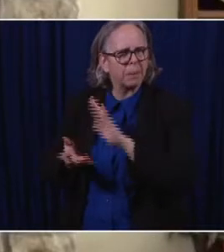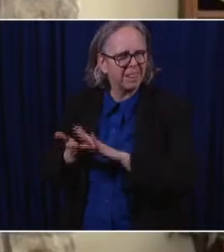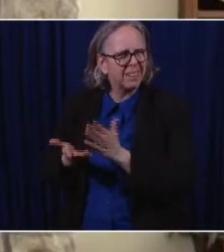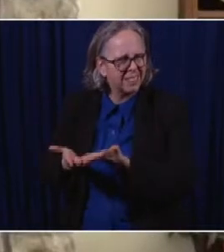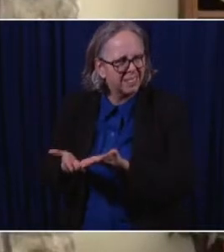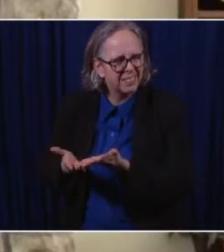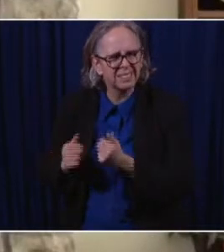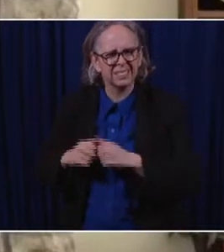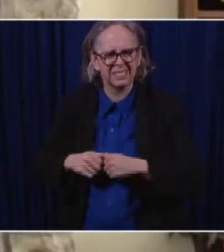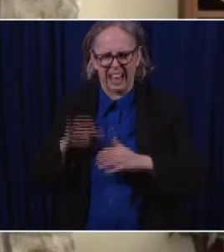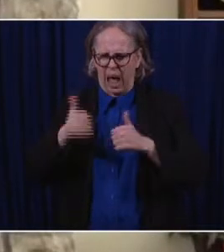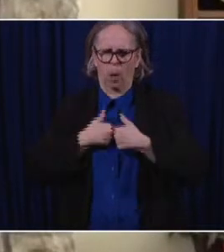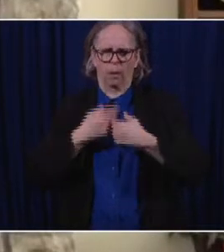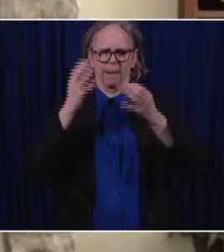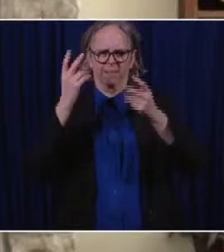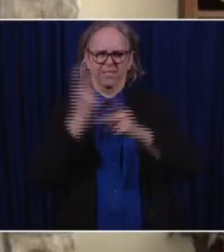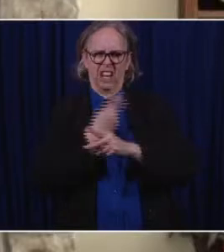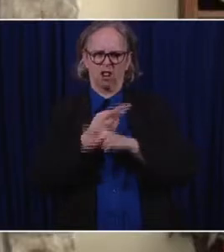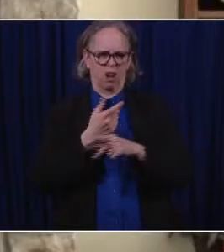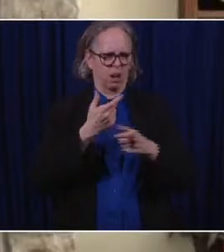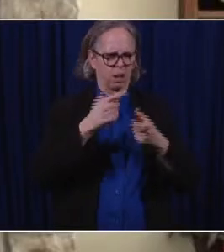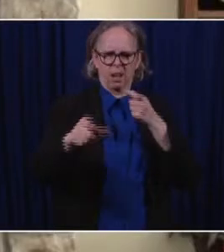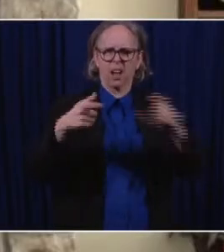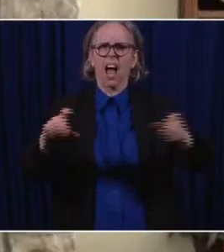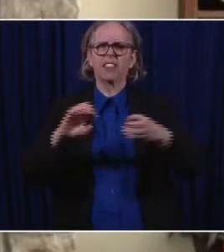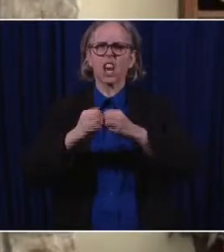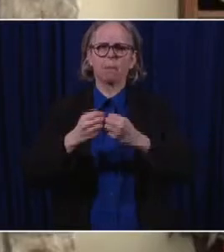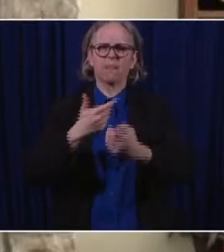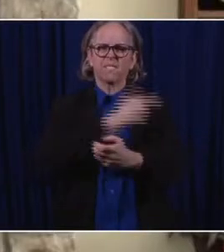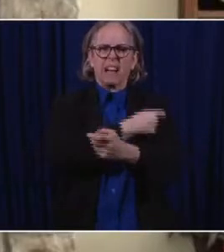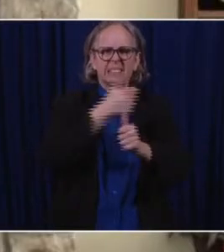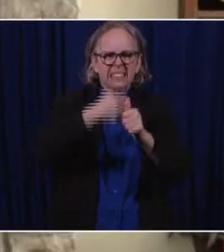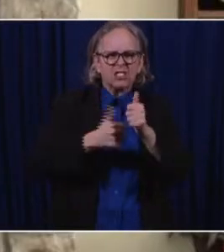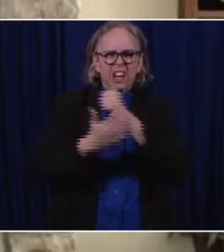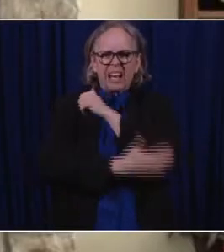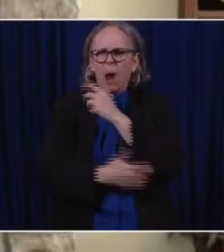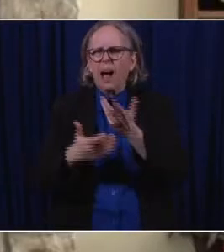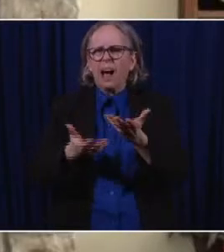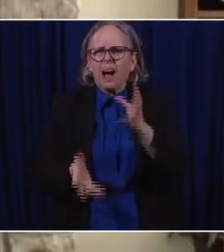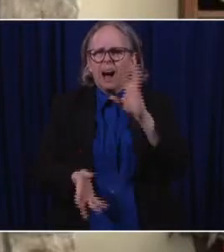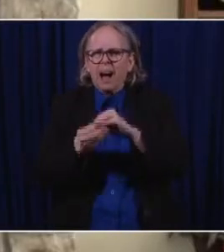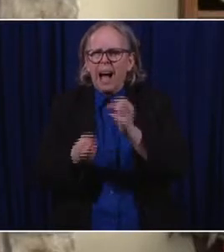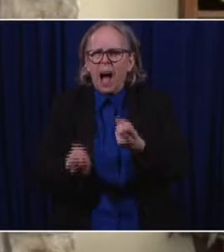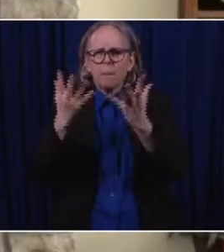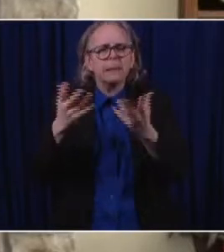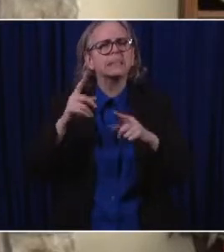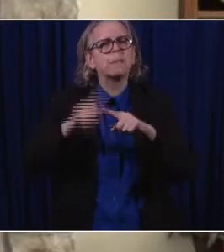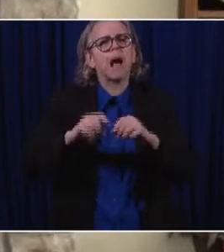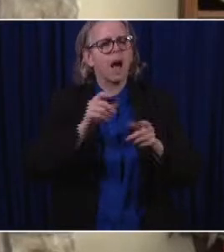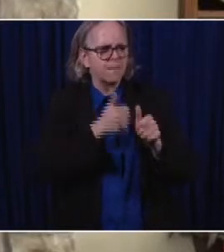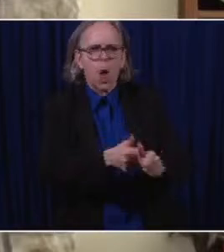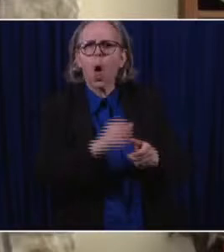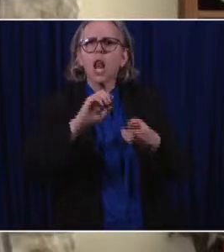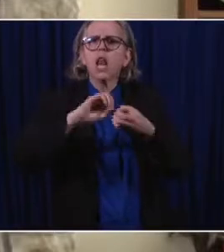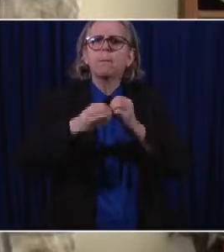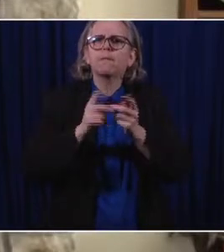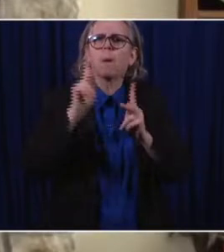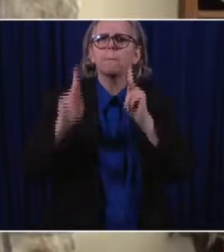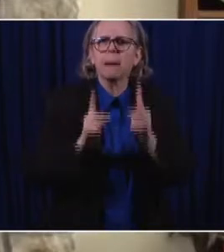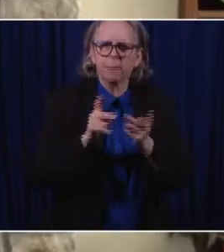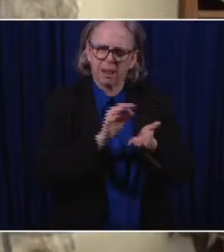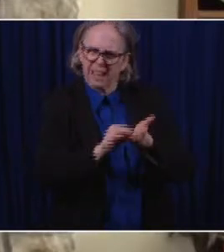state every single week is based upon the population of that particular